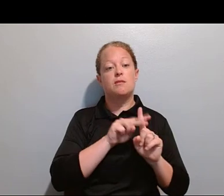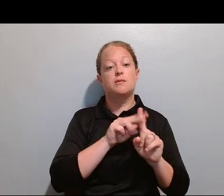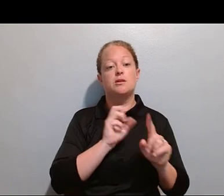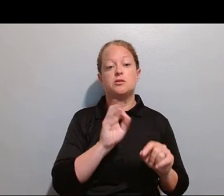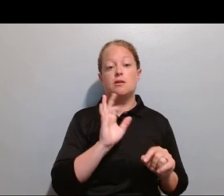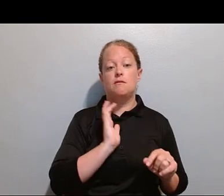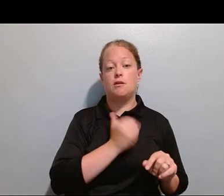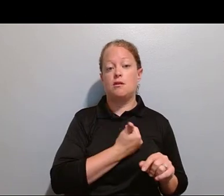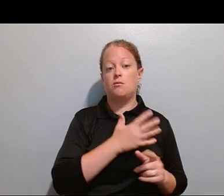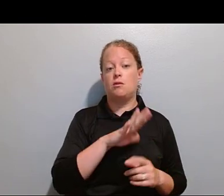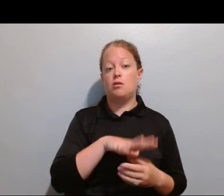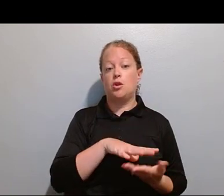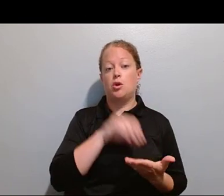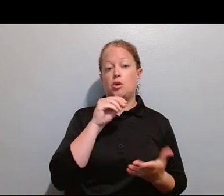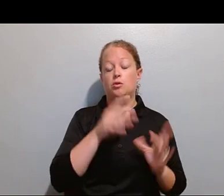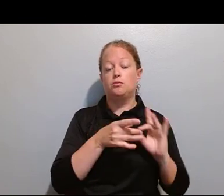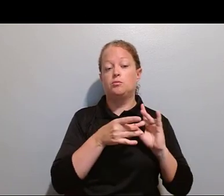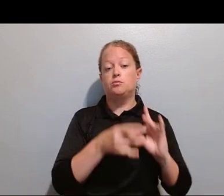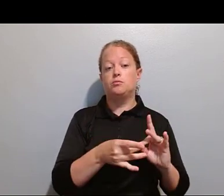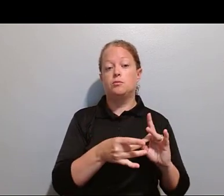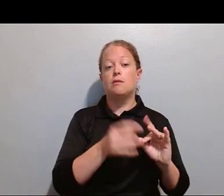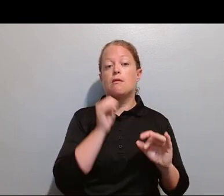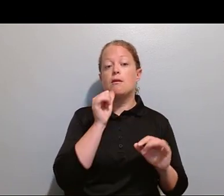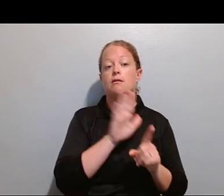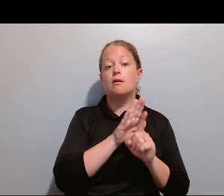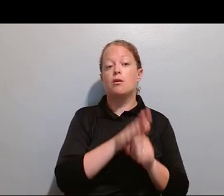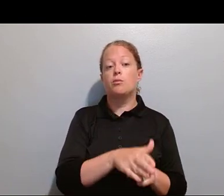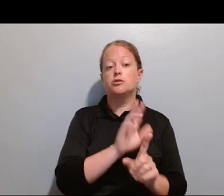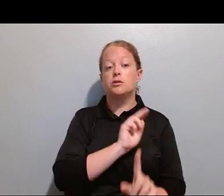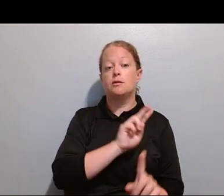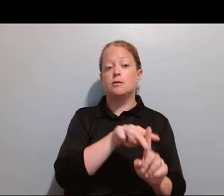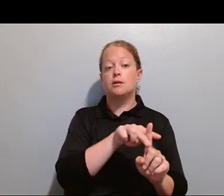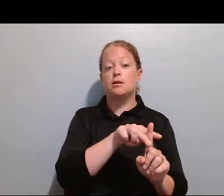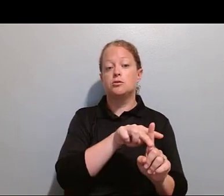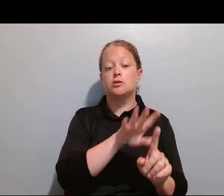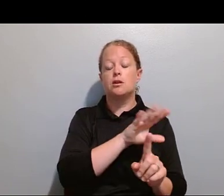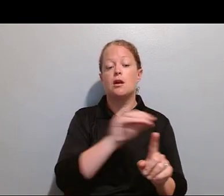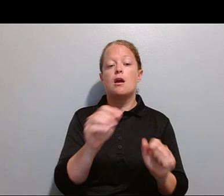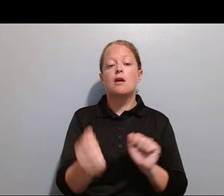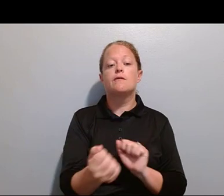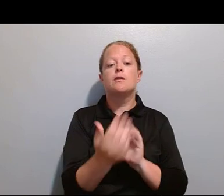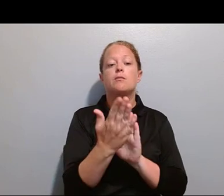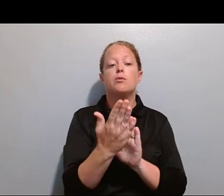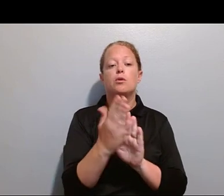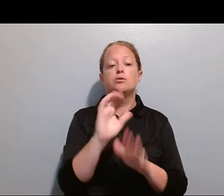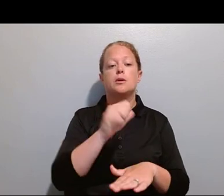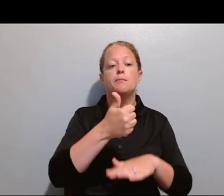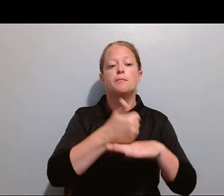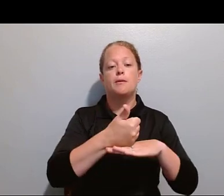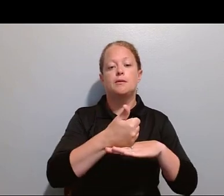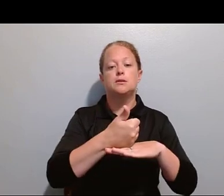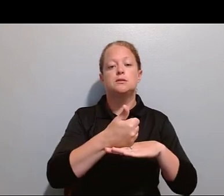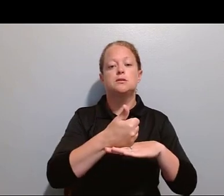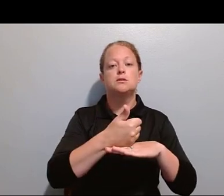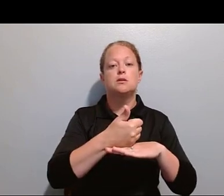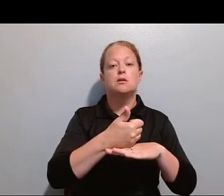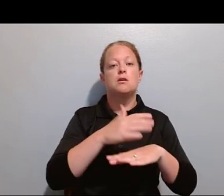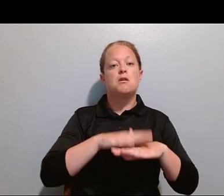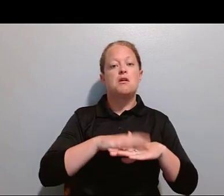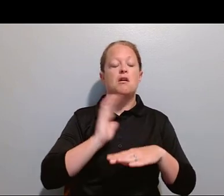on anti-oppression applications and the approaches based on